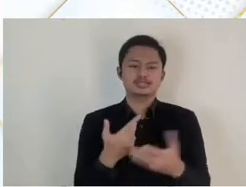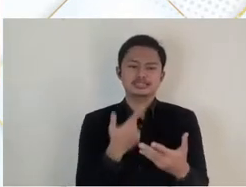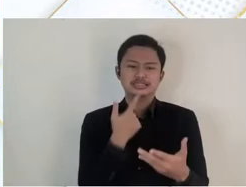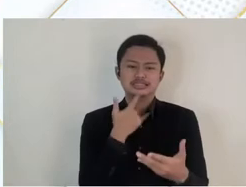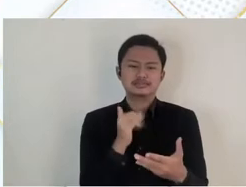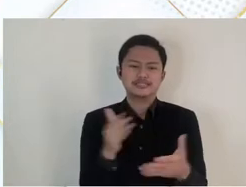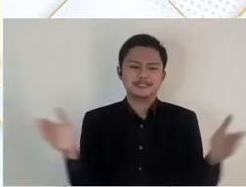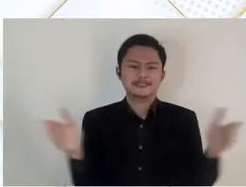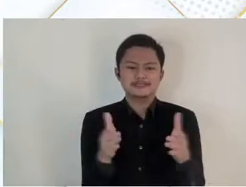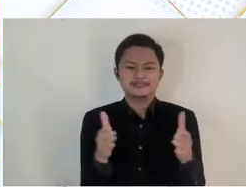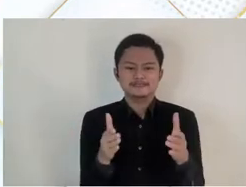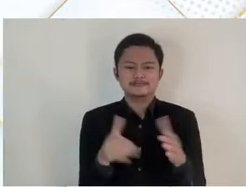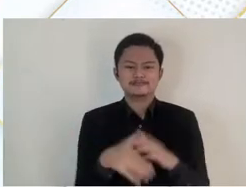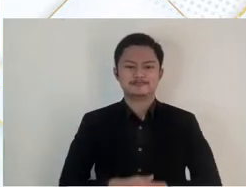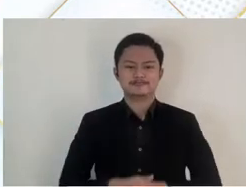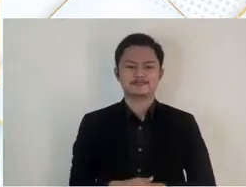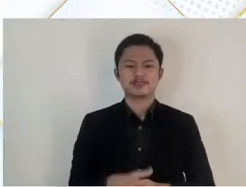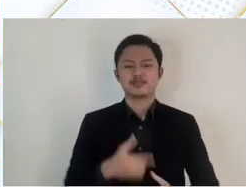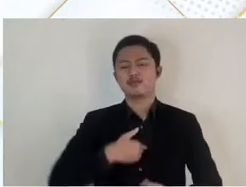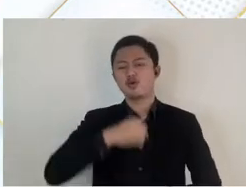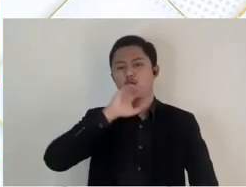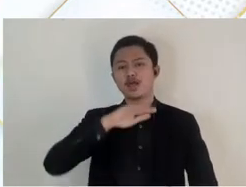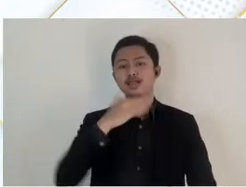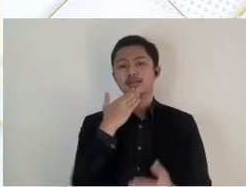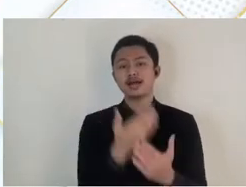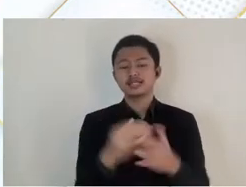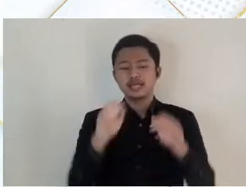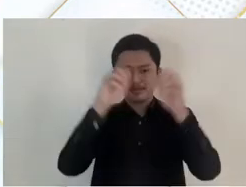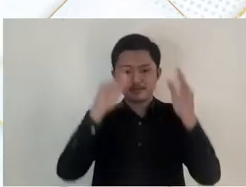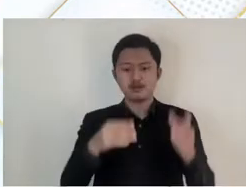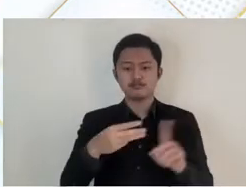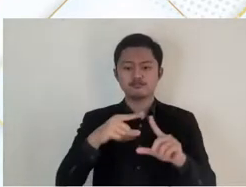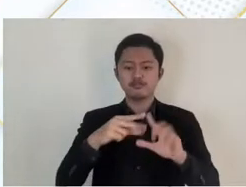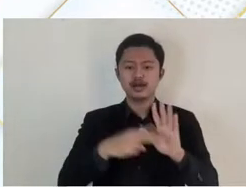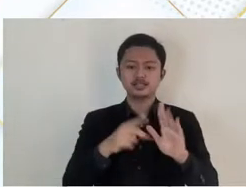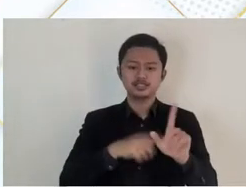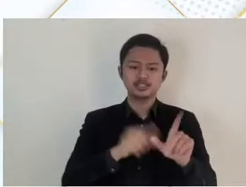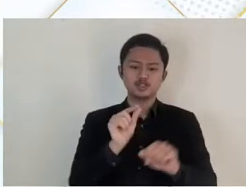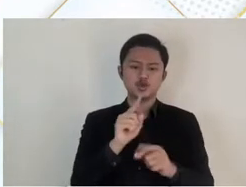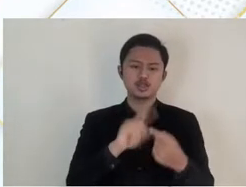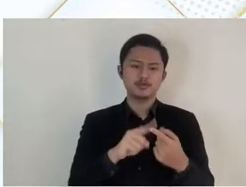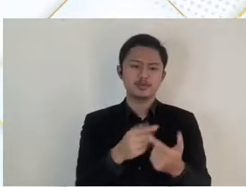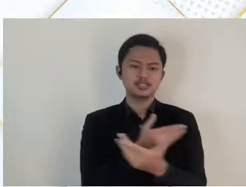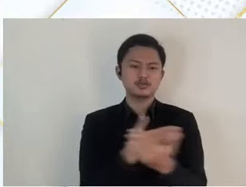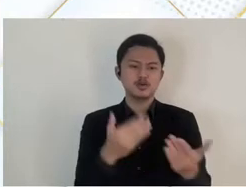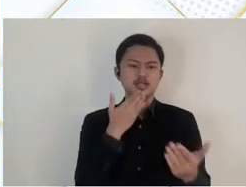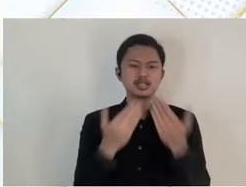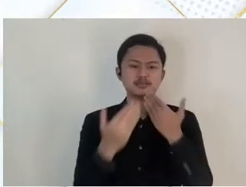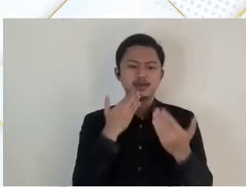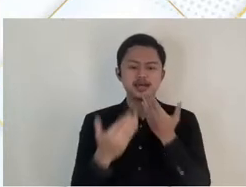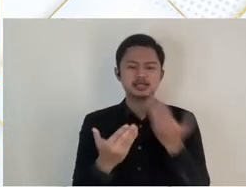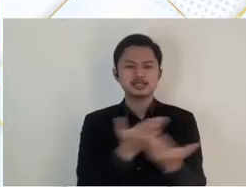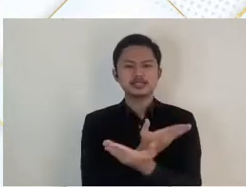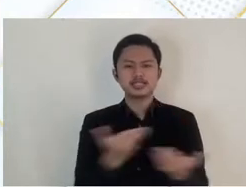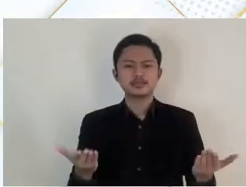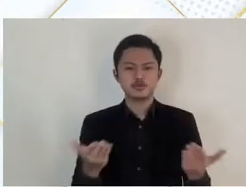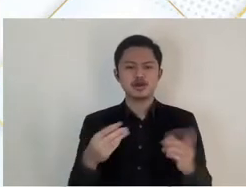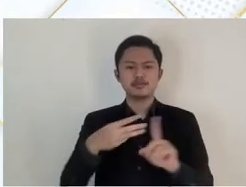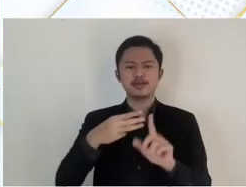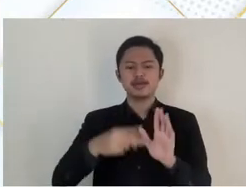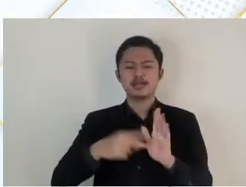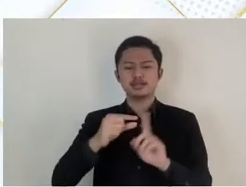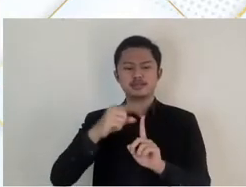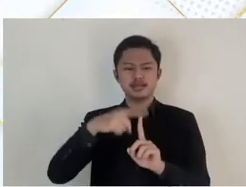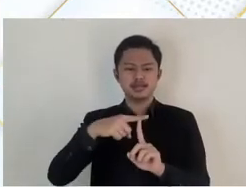on a Friday. So I'd like to thank everyone, Prof. Banyu. Thank you very much, Natalie from Verb Research. Thank you very much, Pandika from BNPT. It